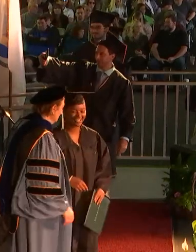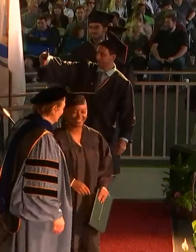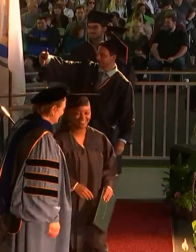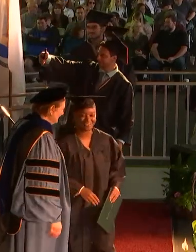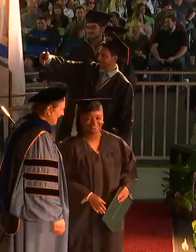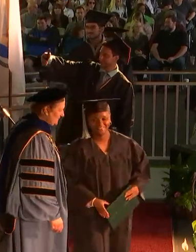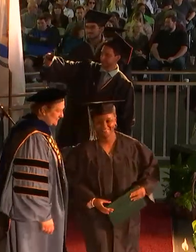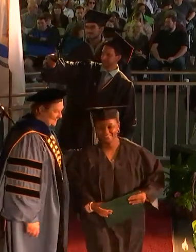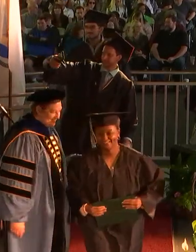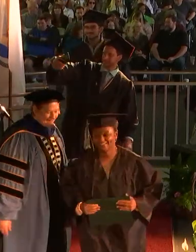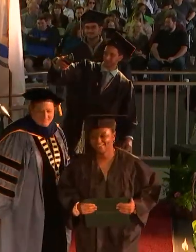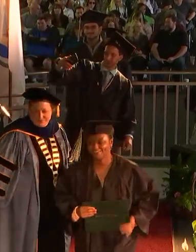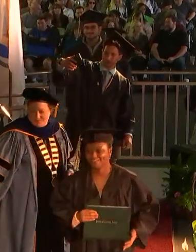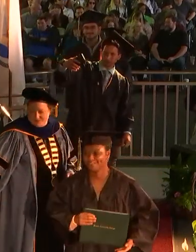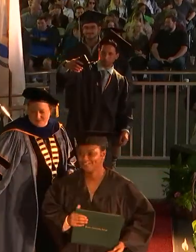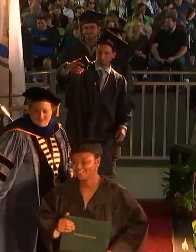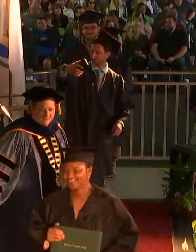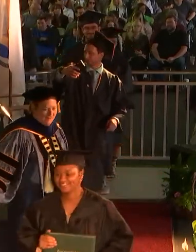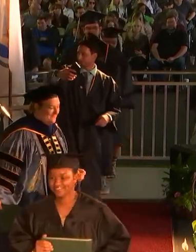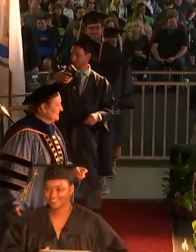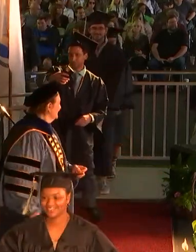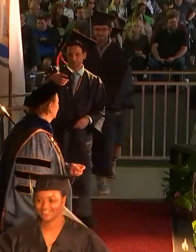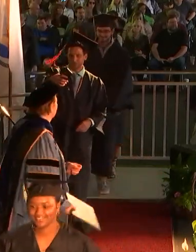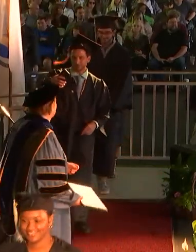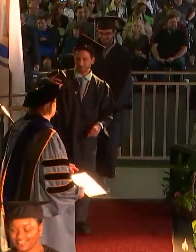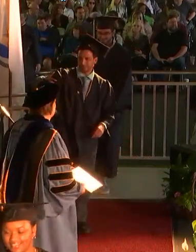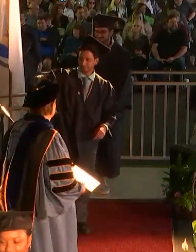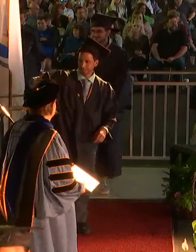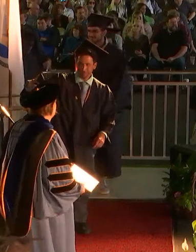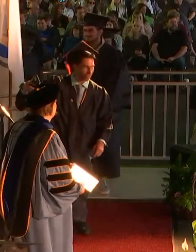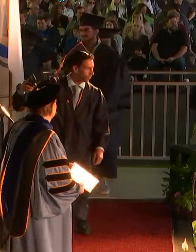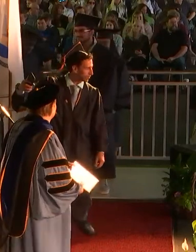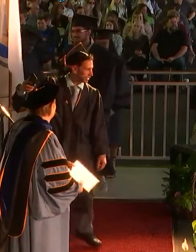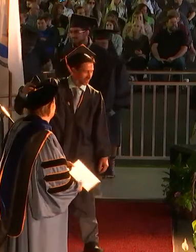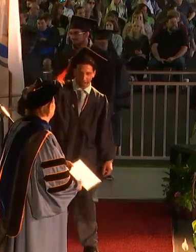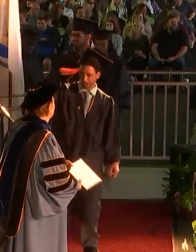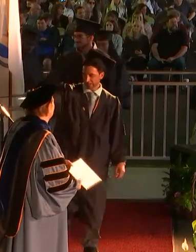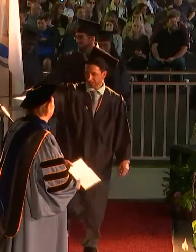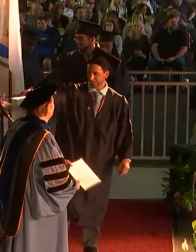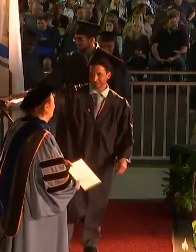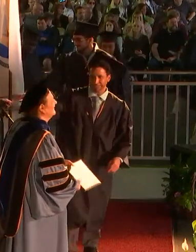Joseph Michael Steck, magna cum laude.